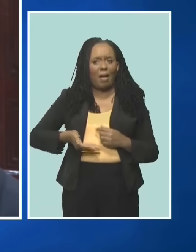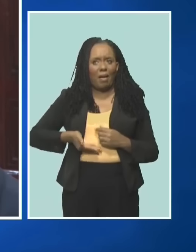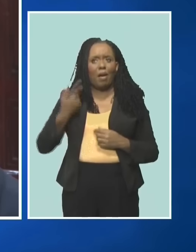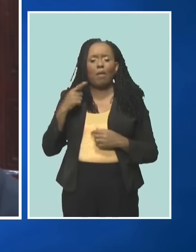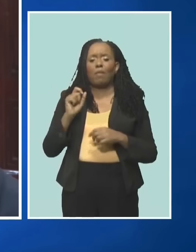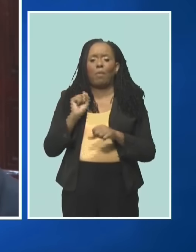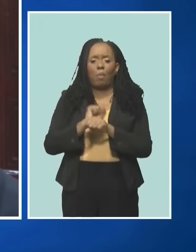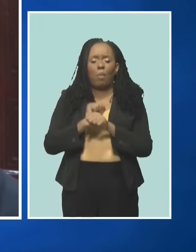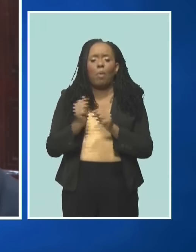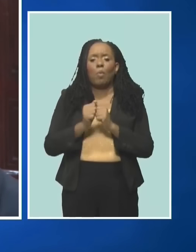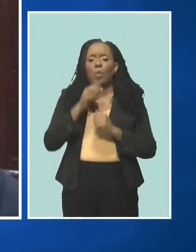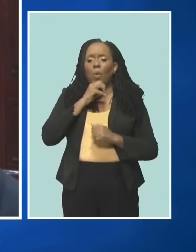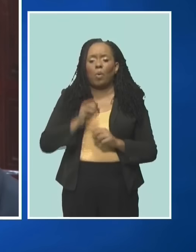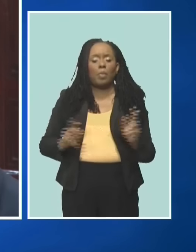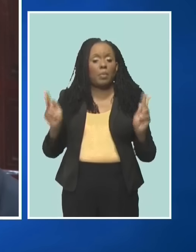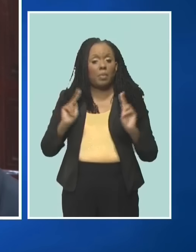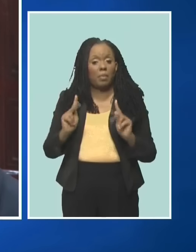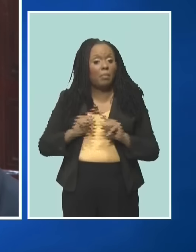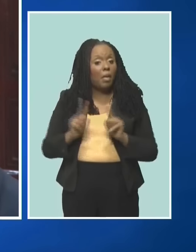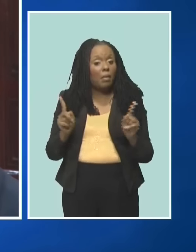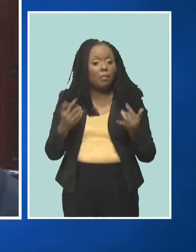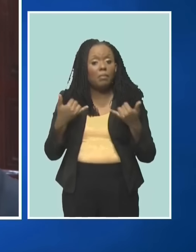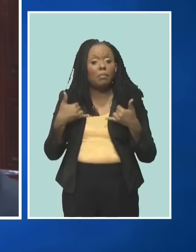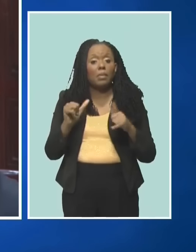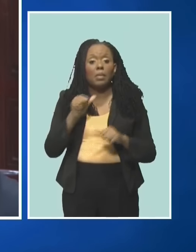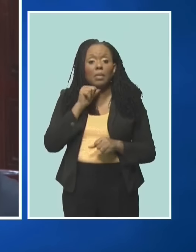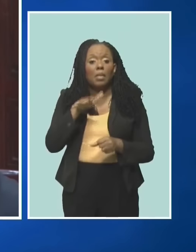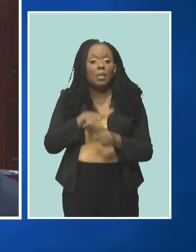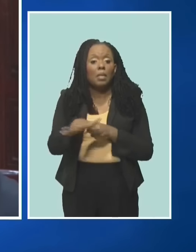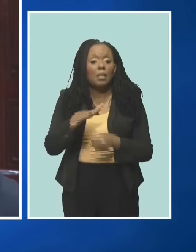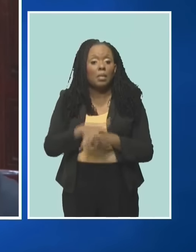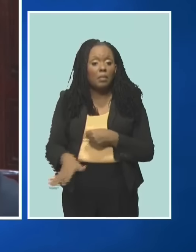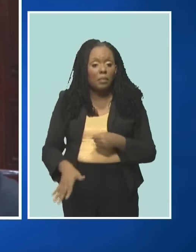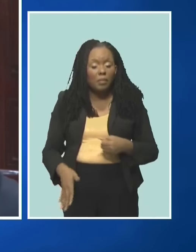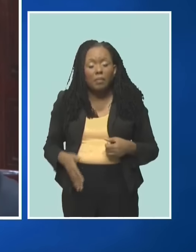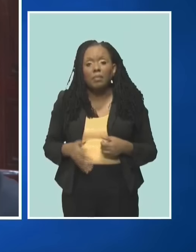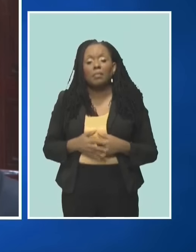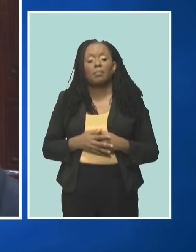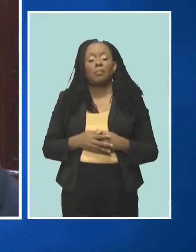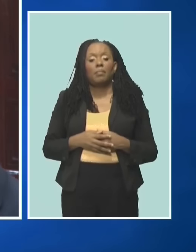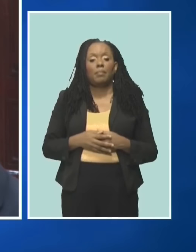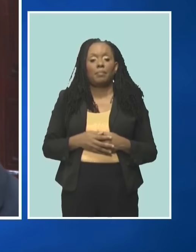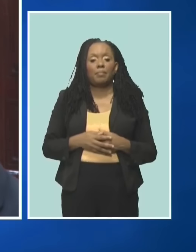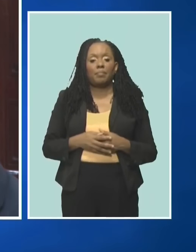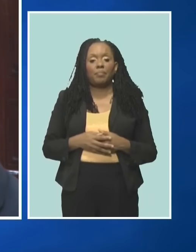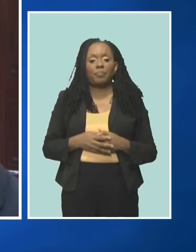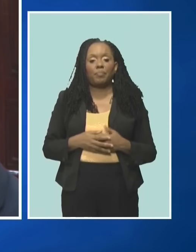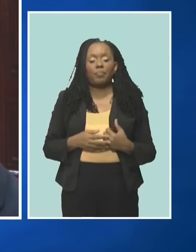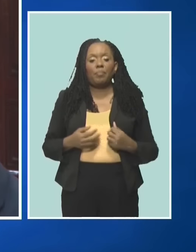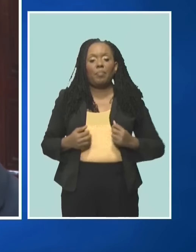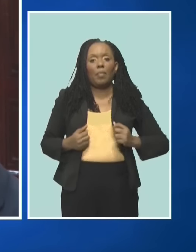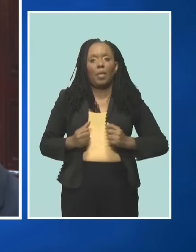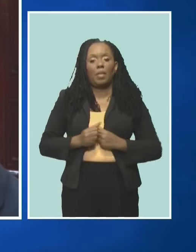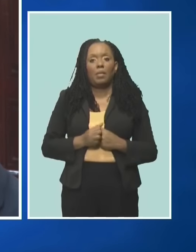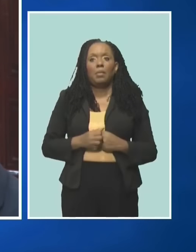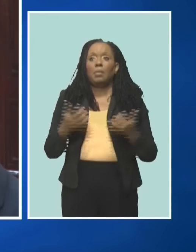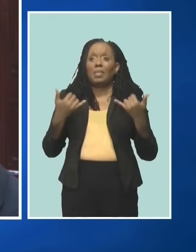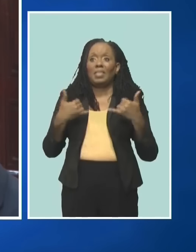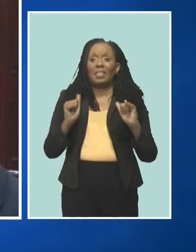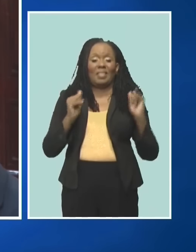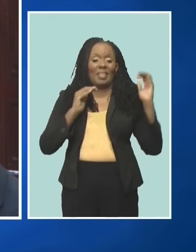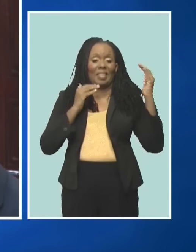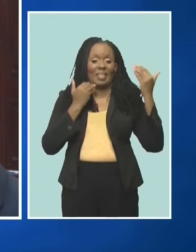what existed before. So they found an increasing demand, sir, against the limited supply of services because,